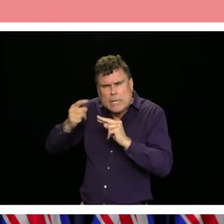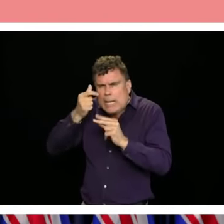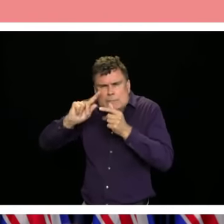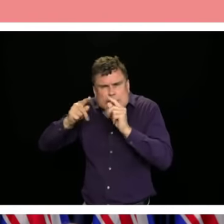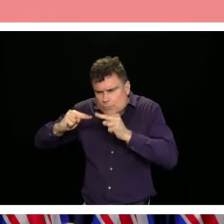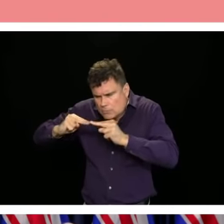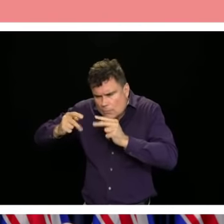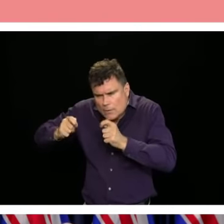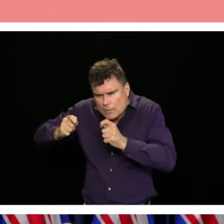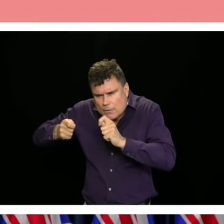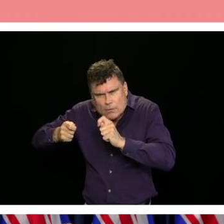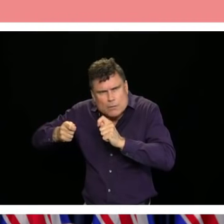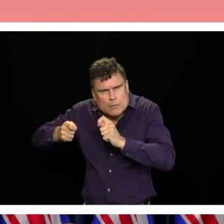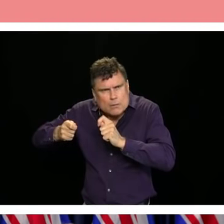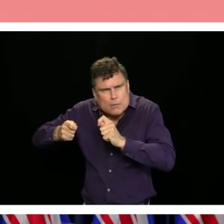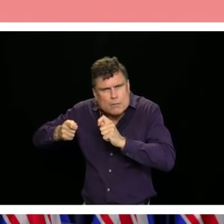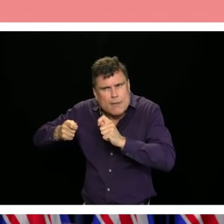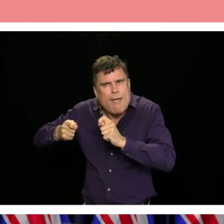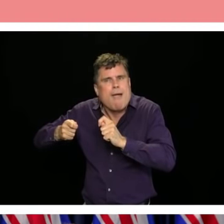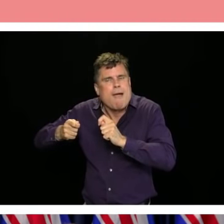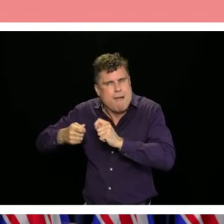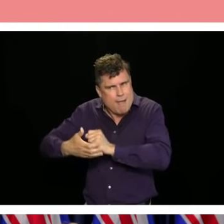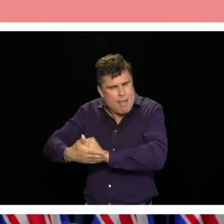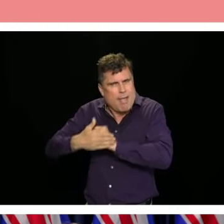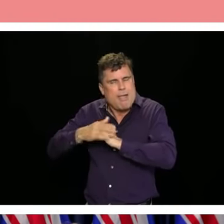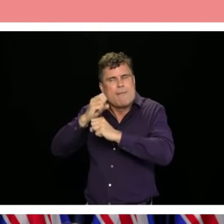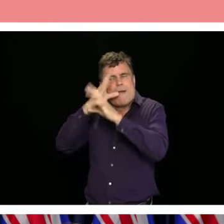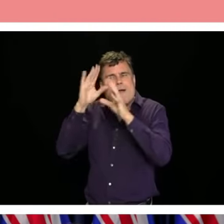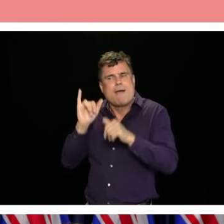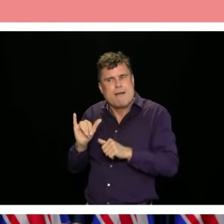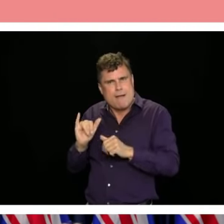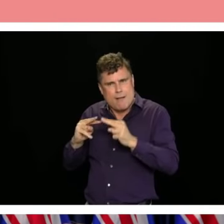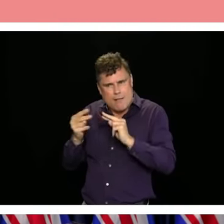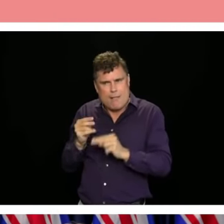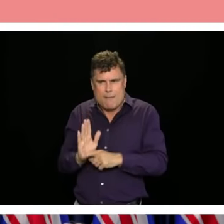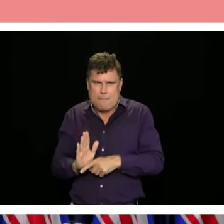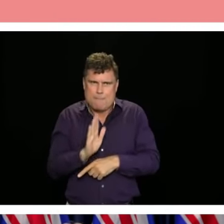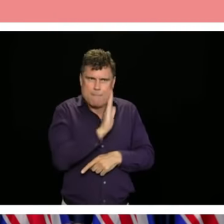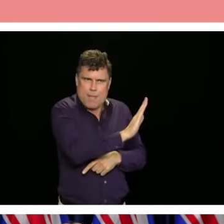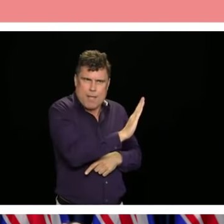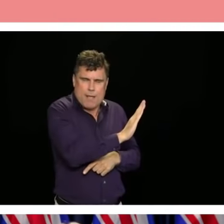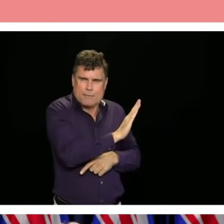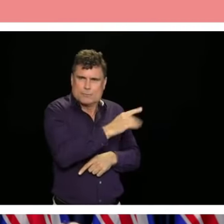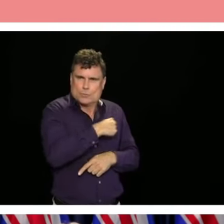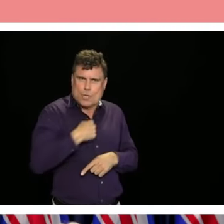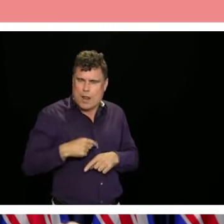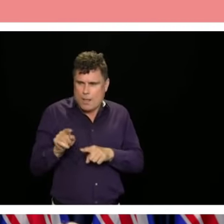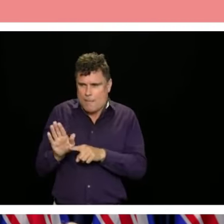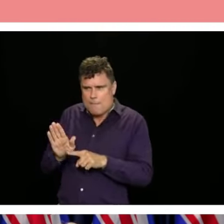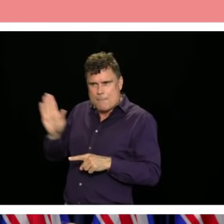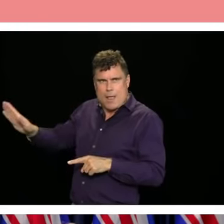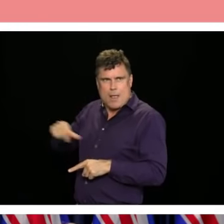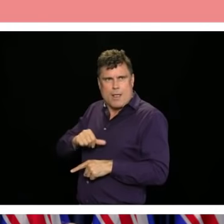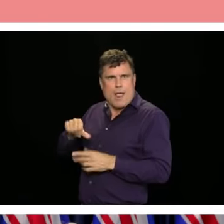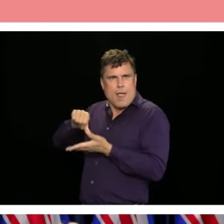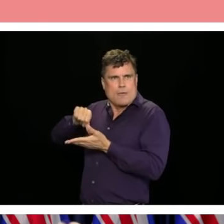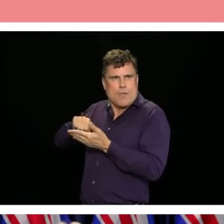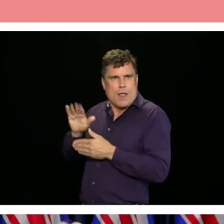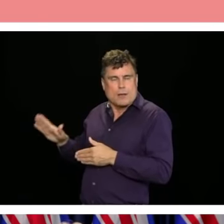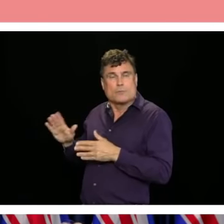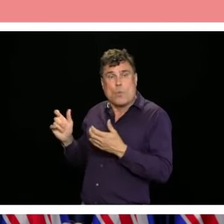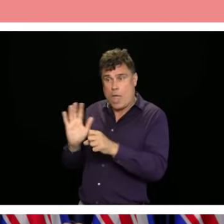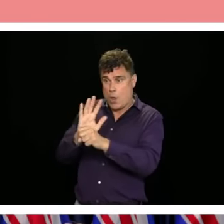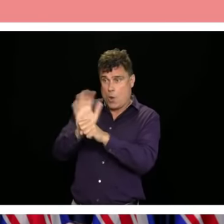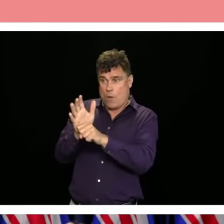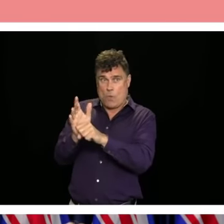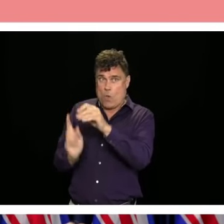So doing the genome sequencing at the time helped us really confirm that, yes, this virus was quite different from